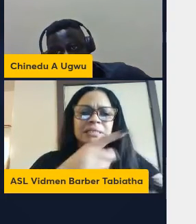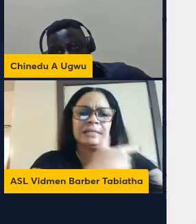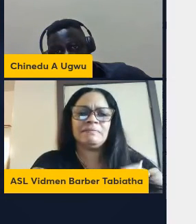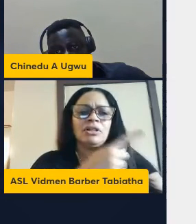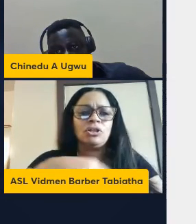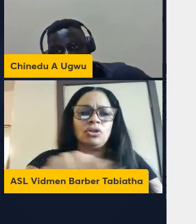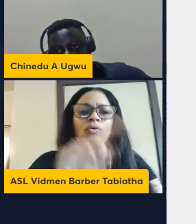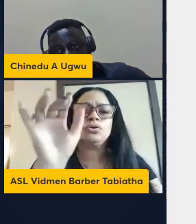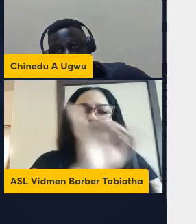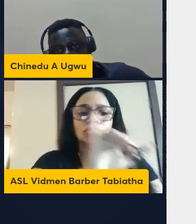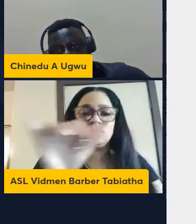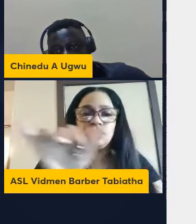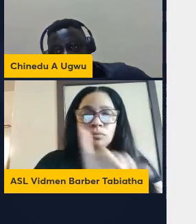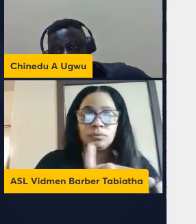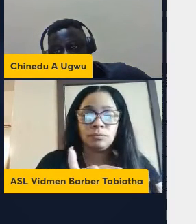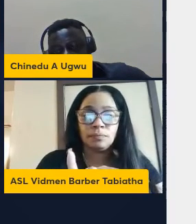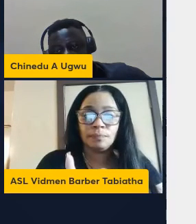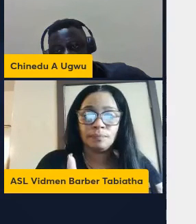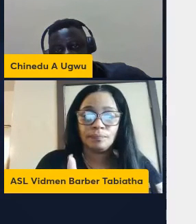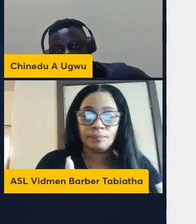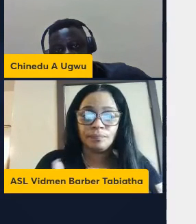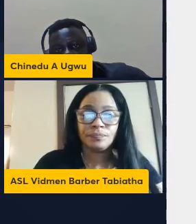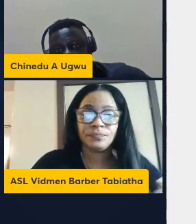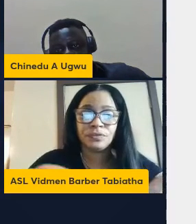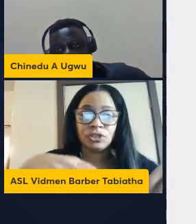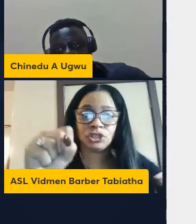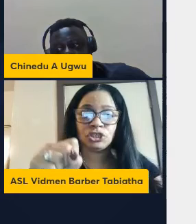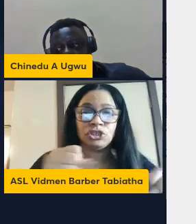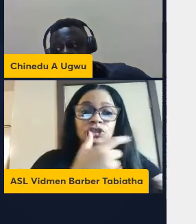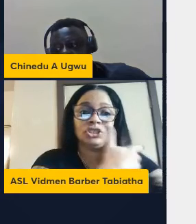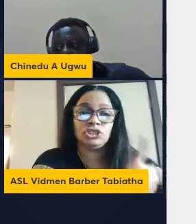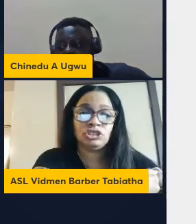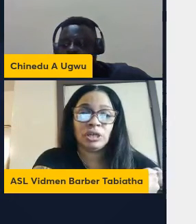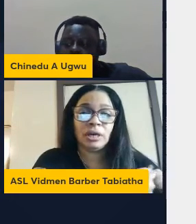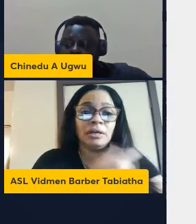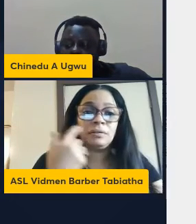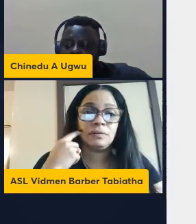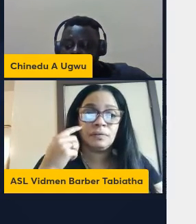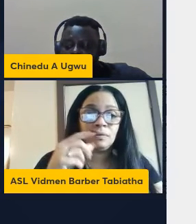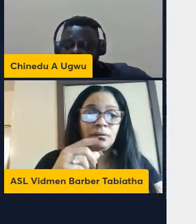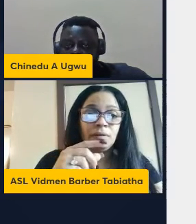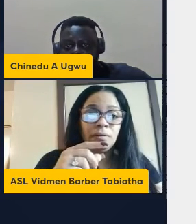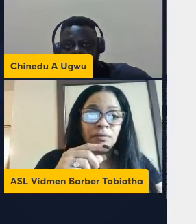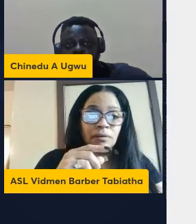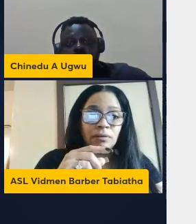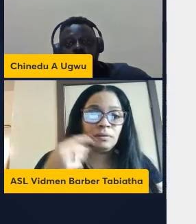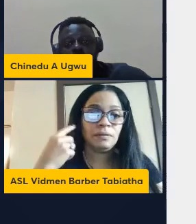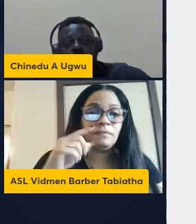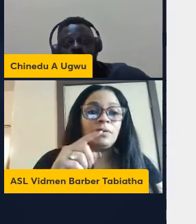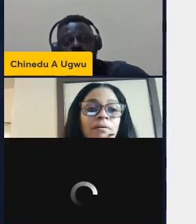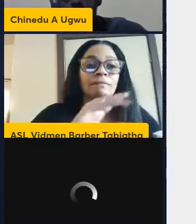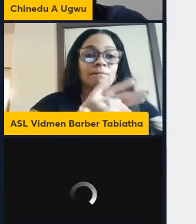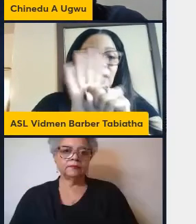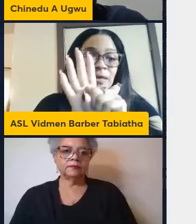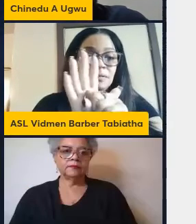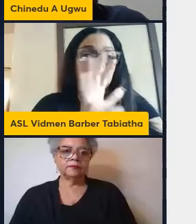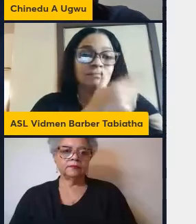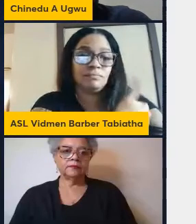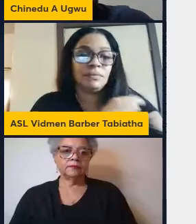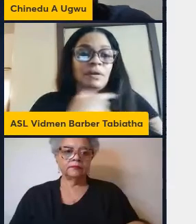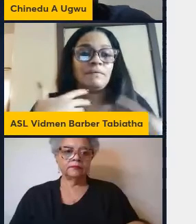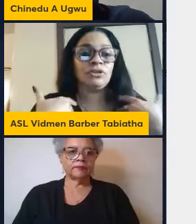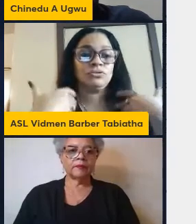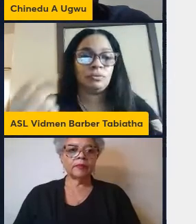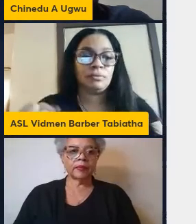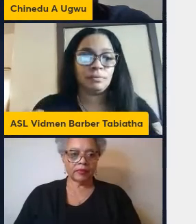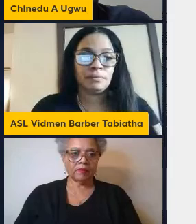those that also took the Moderna series from those that took the mRNA-based vaccine also had a stronger